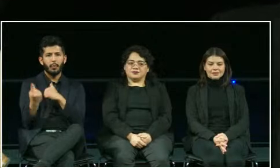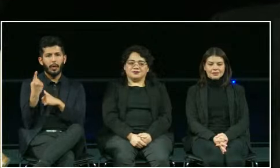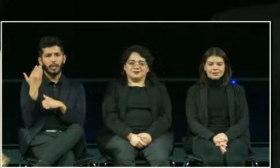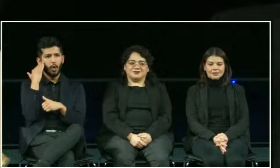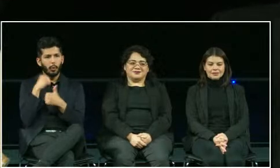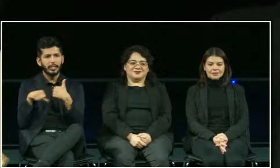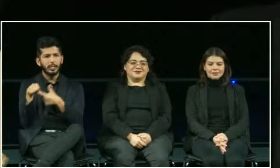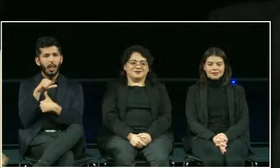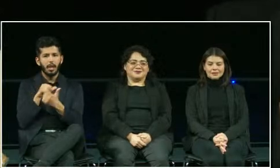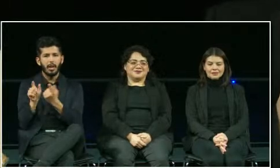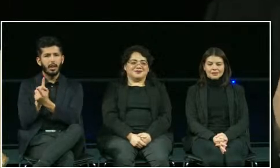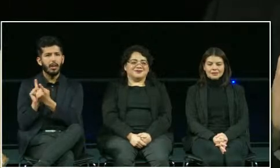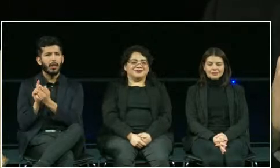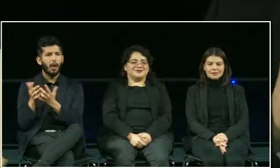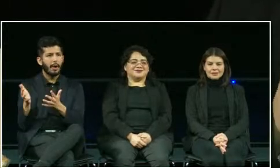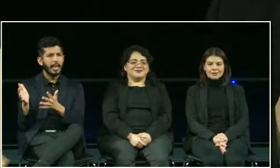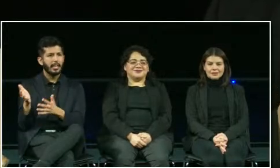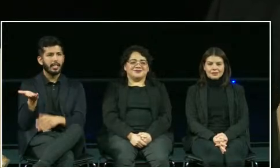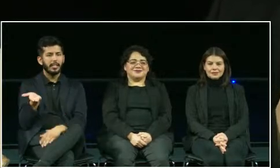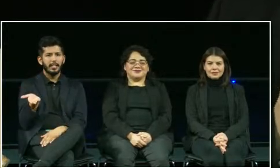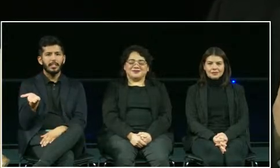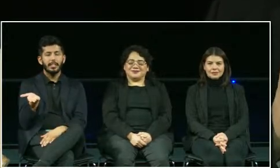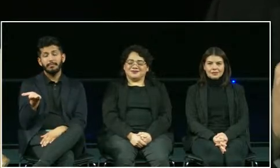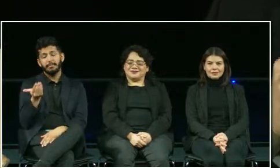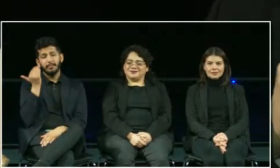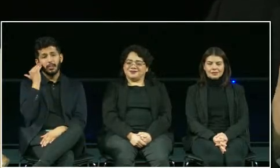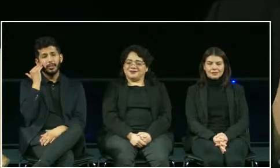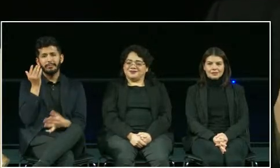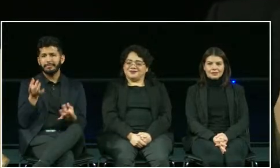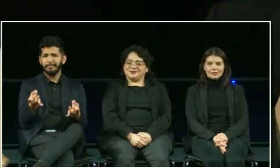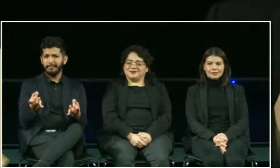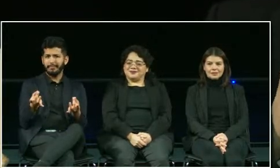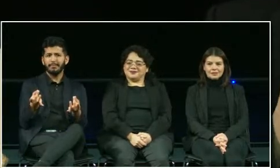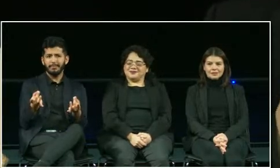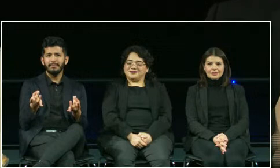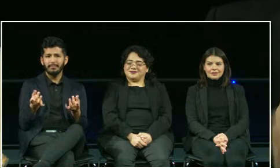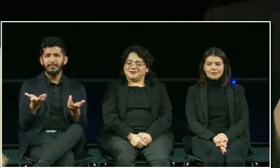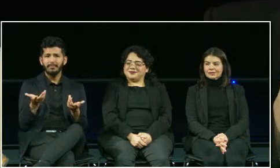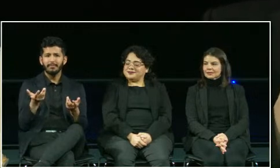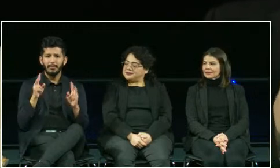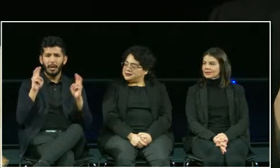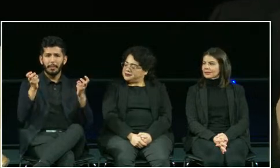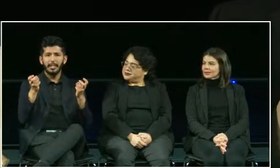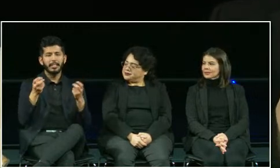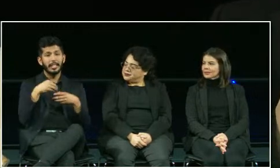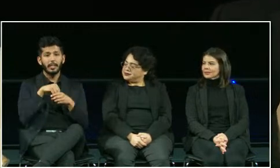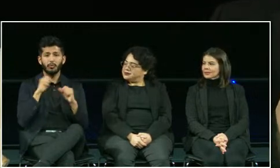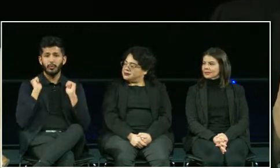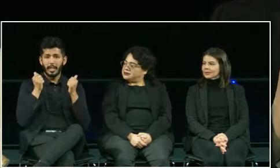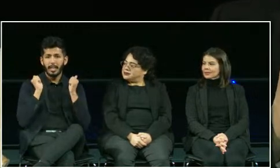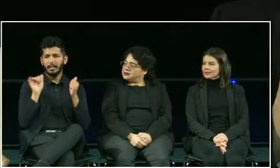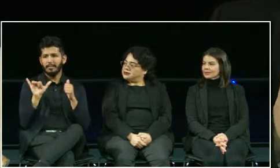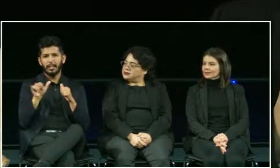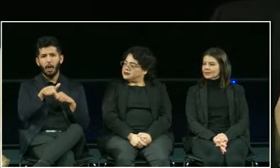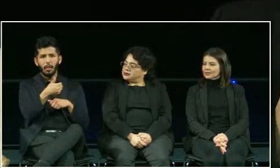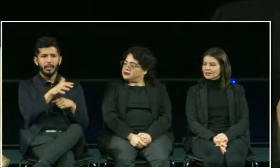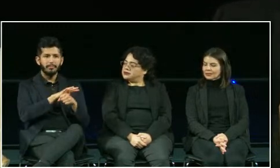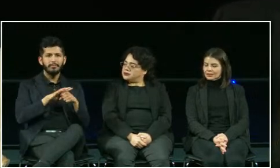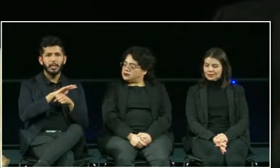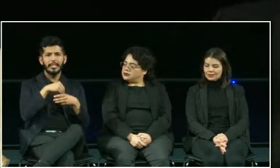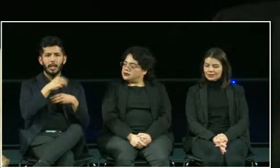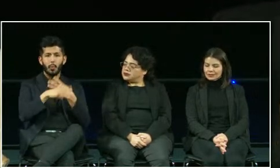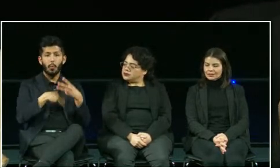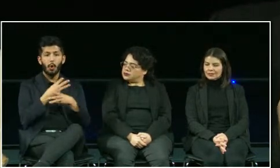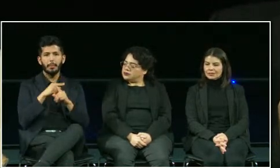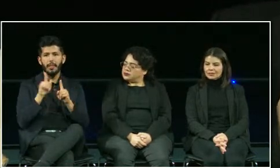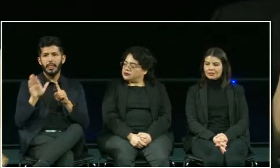or and it's, you know, it's a delicate subject matter in Greenland, like a lot of other places in the world, but also in Greenland. So to put